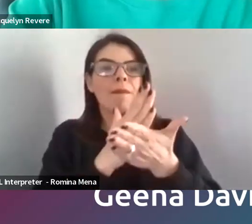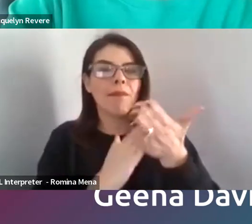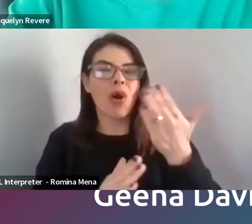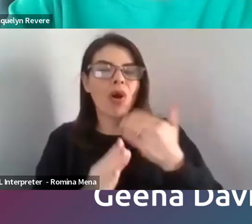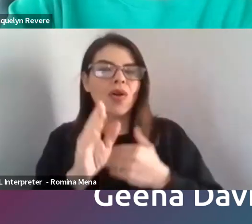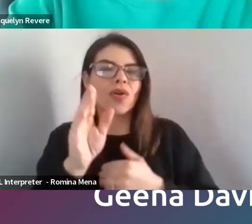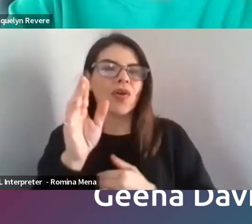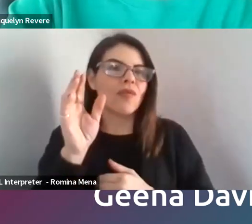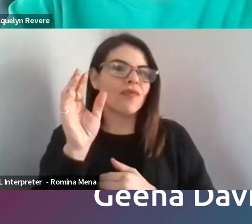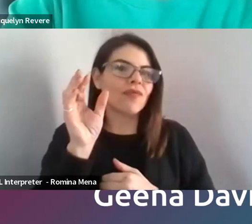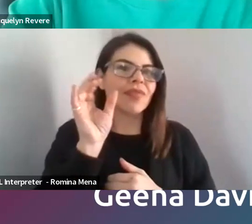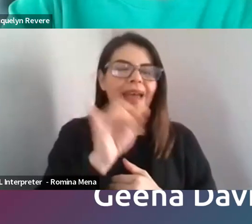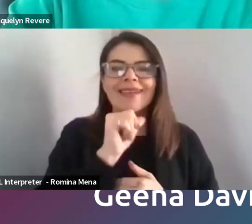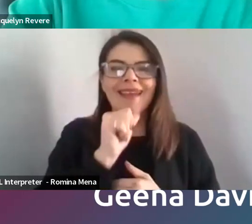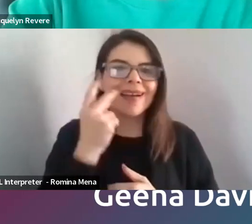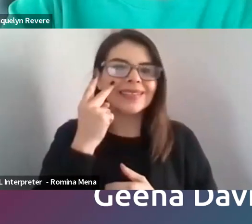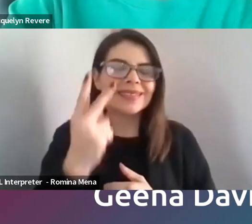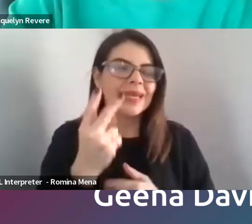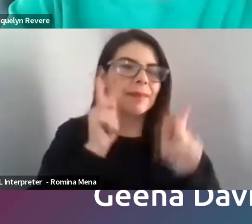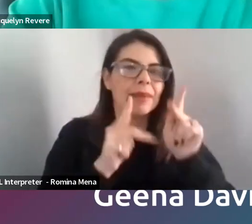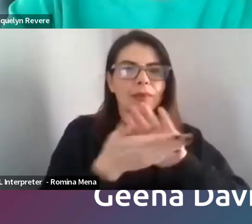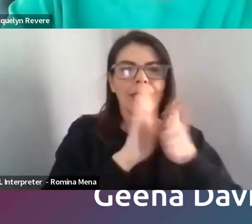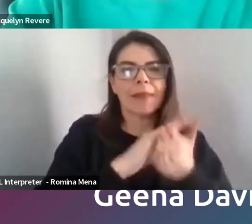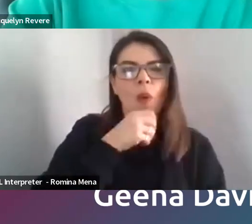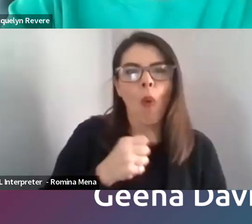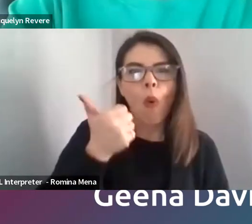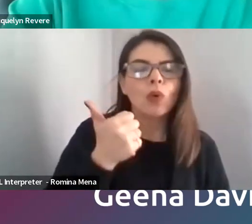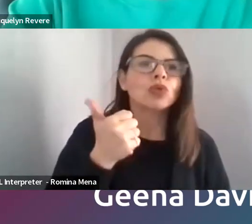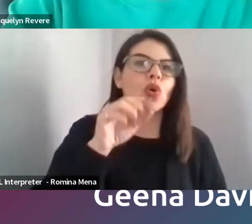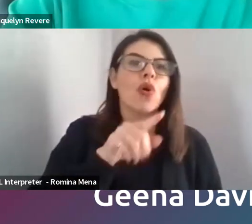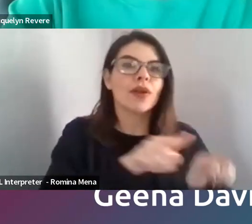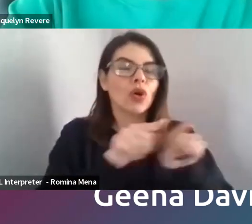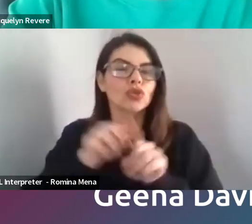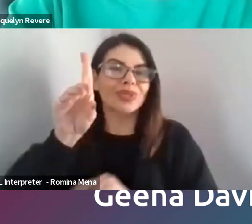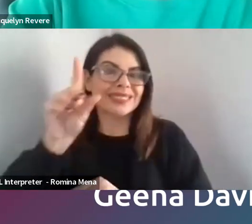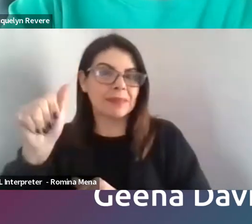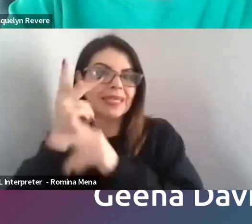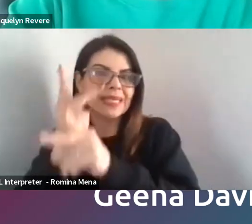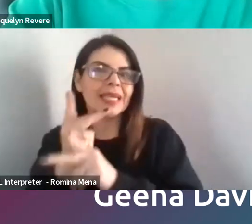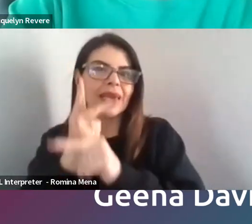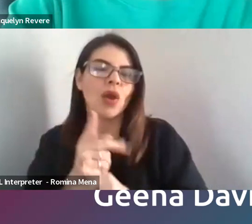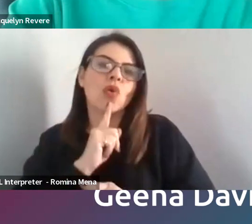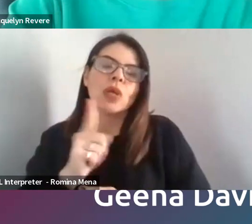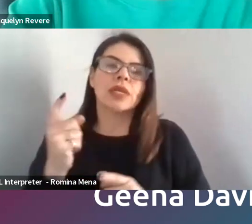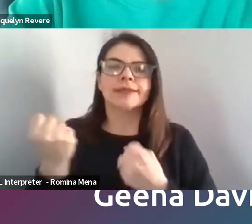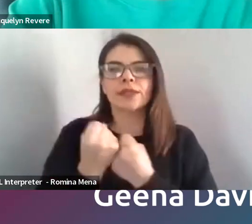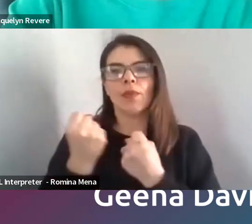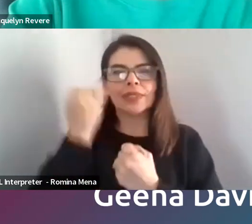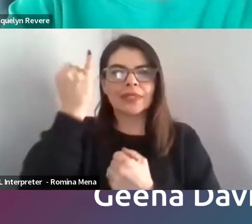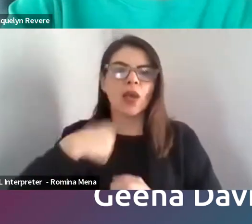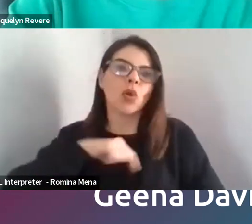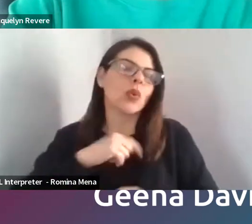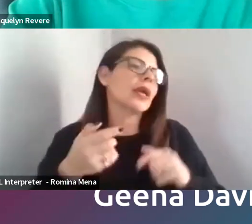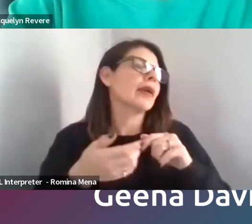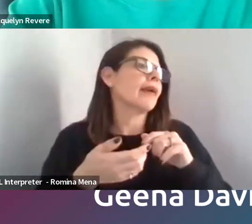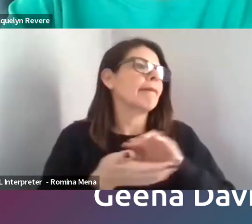the not seeing aging and disability care sort of implicitly reinforces this idea that, okay, we get old, we have to